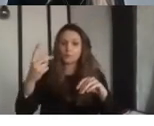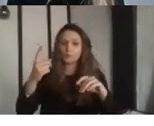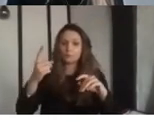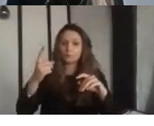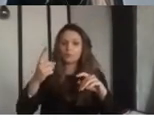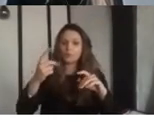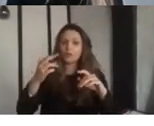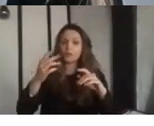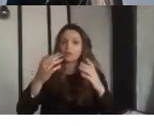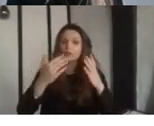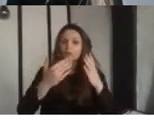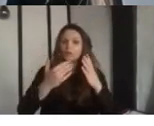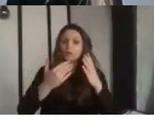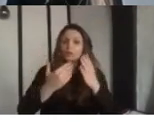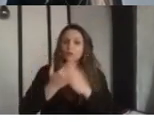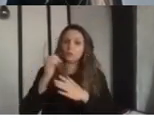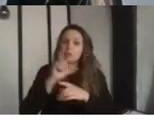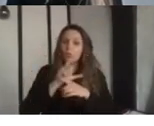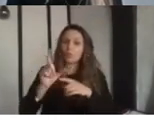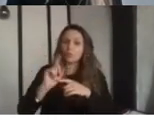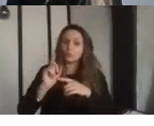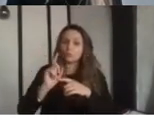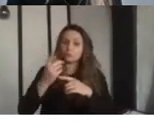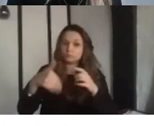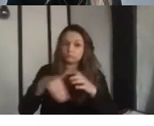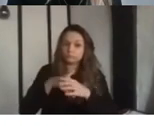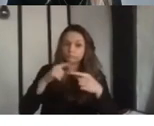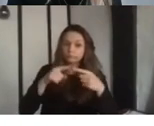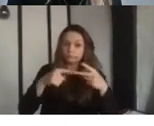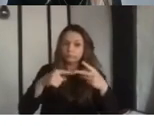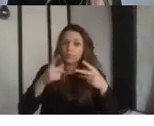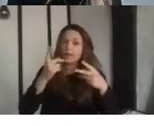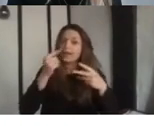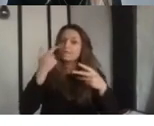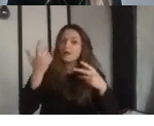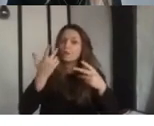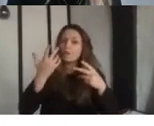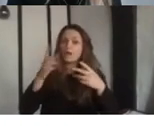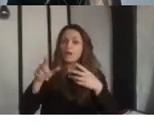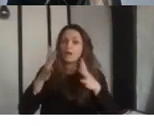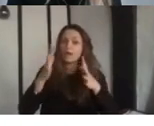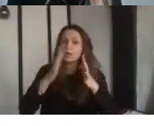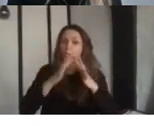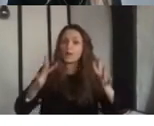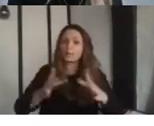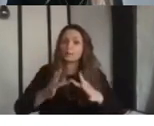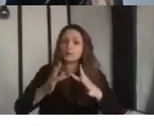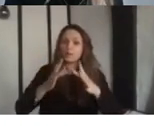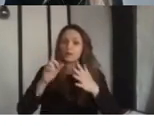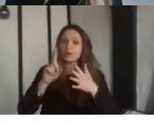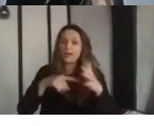DXL functional skills level 1 and level 2 English course. The syllabus content can be found on the DXL website,